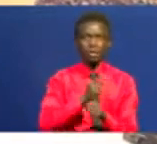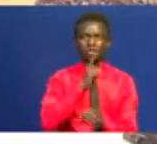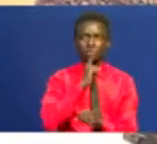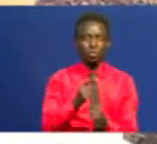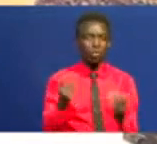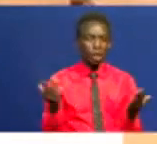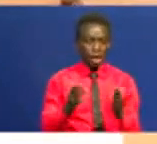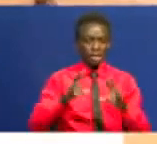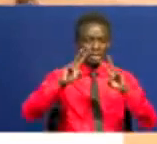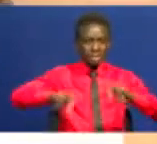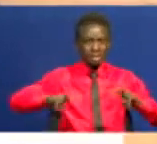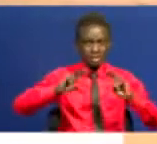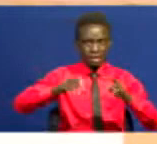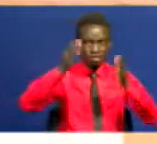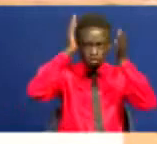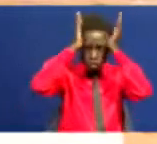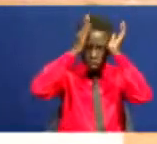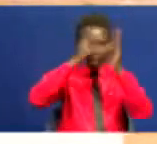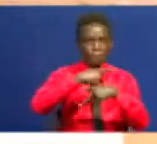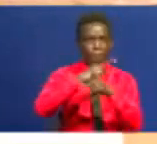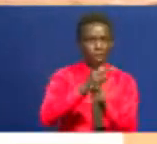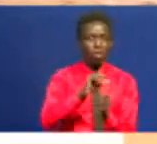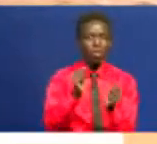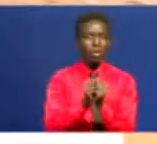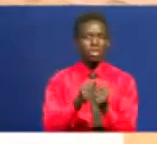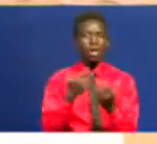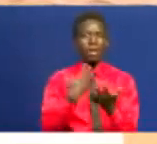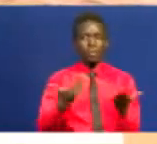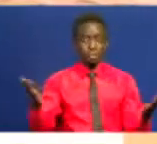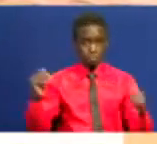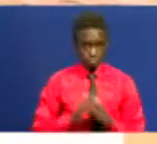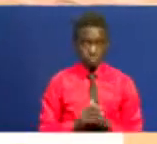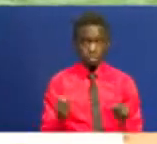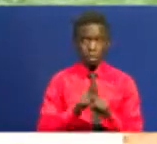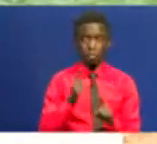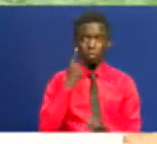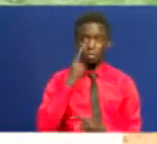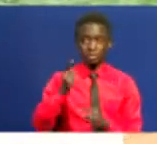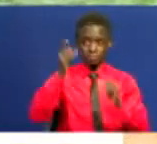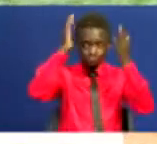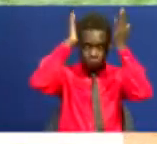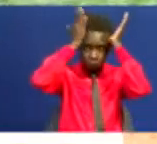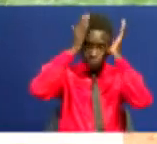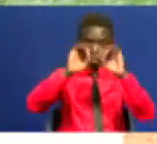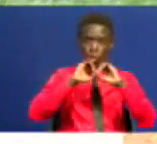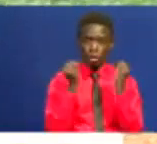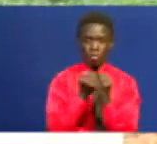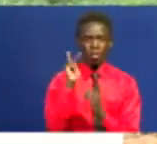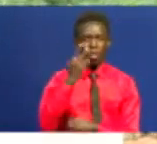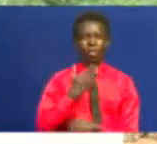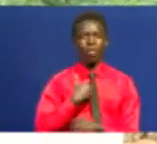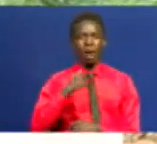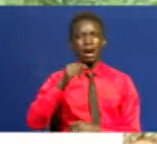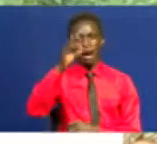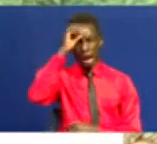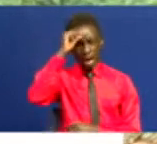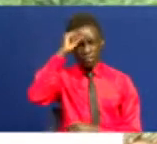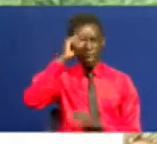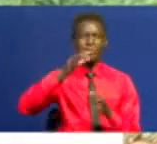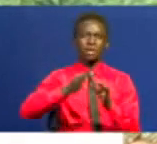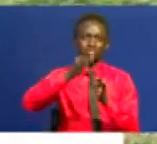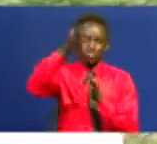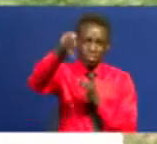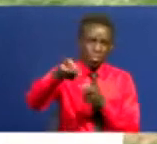and productivity. Alliance of Donkey Welfare Organizations in Kenya want the government to extend the ban on the slaughter of donkeys